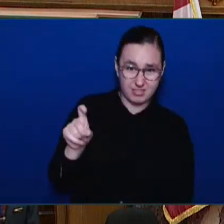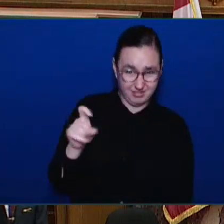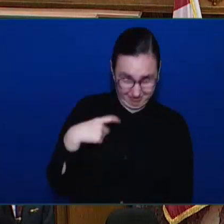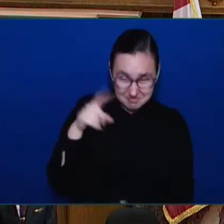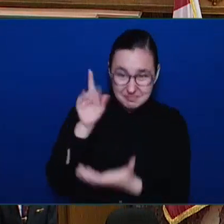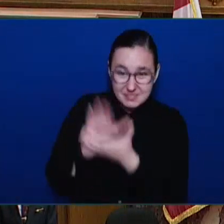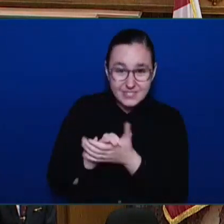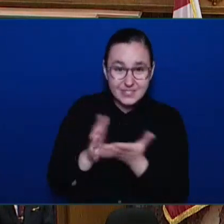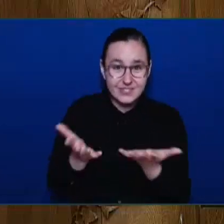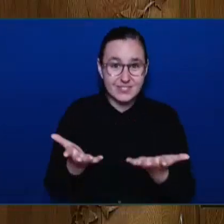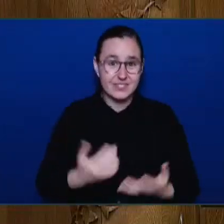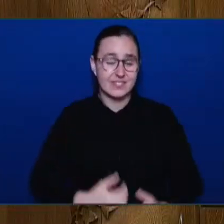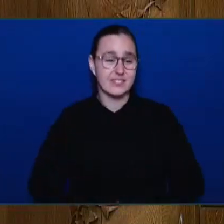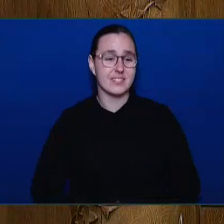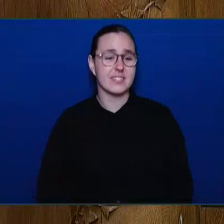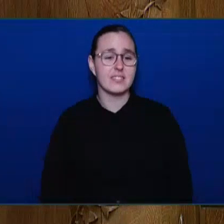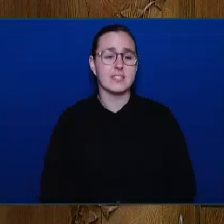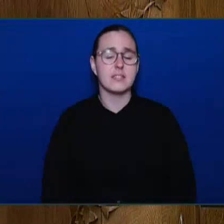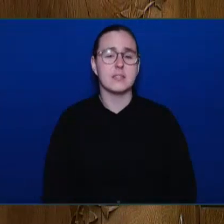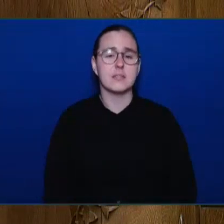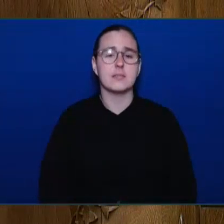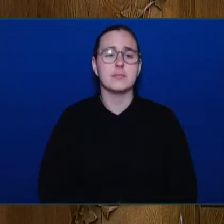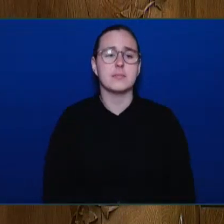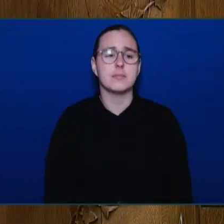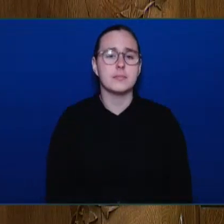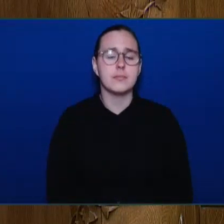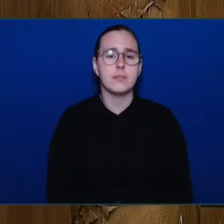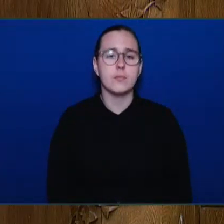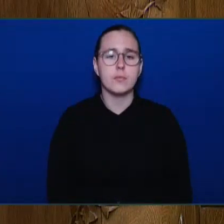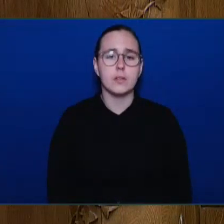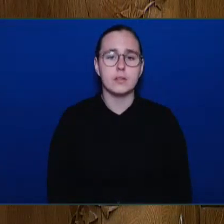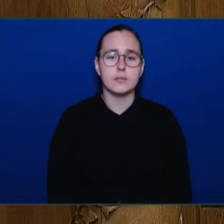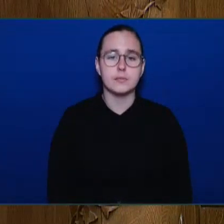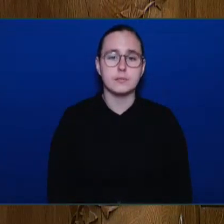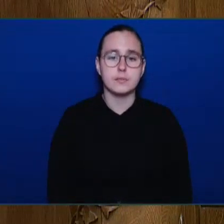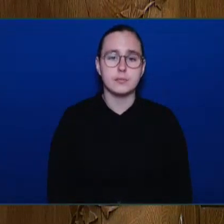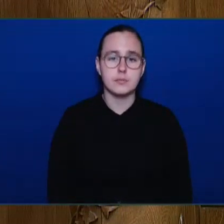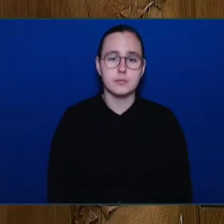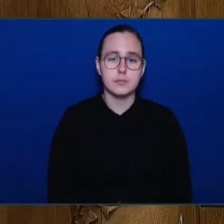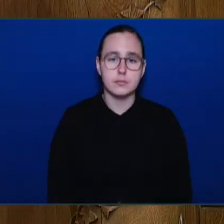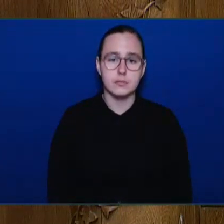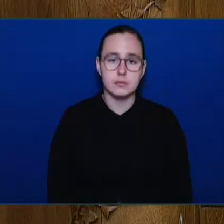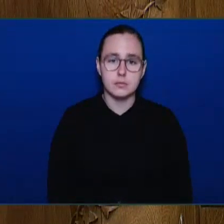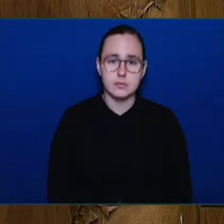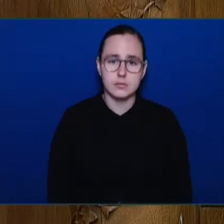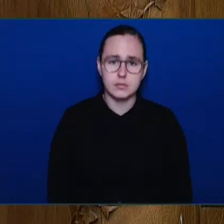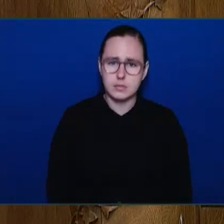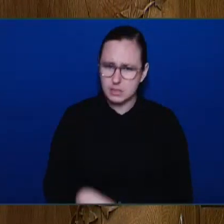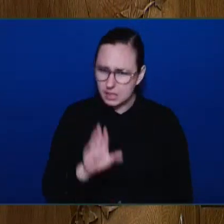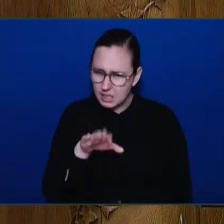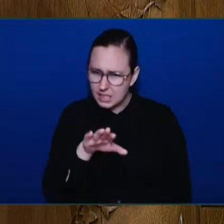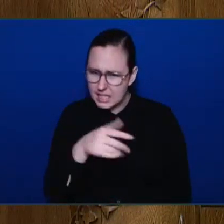Opposition House Leader, did I hear correctly you are comparing the Premier with the arsonist?